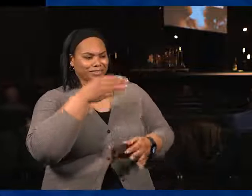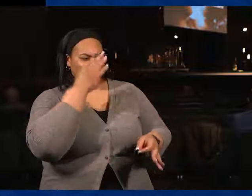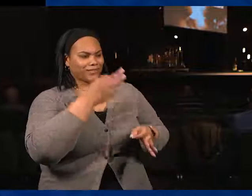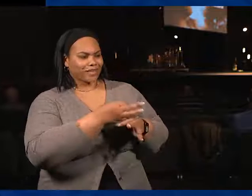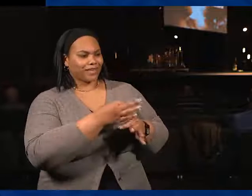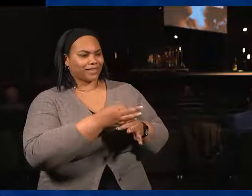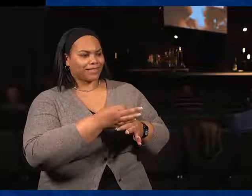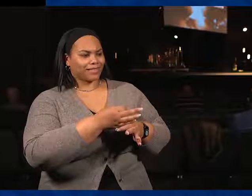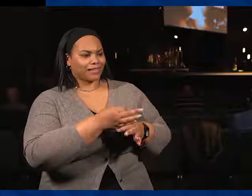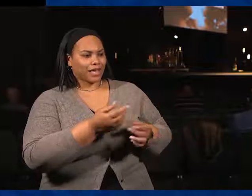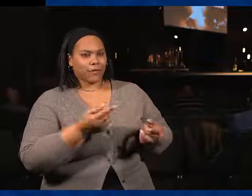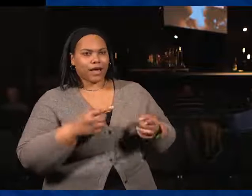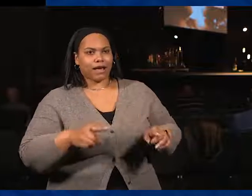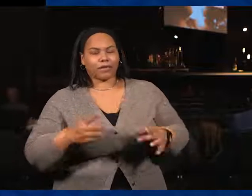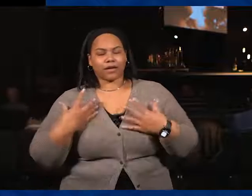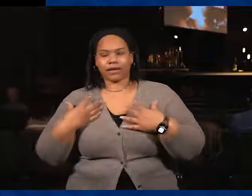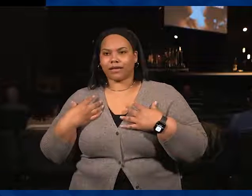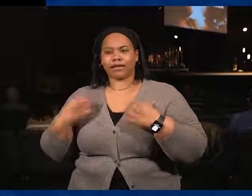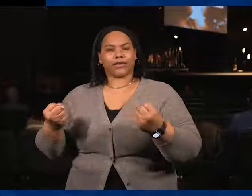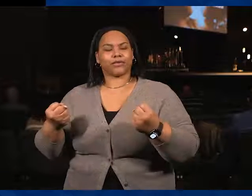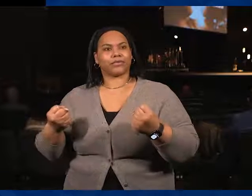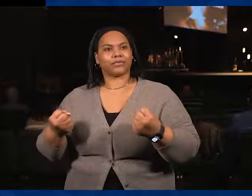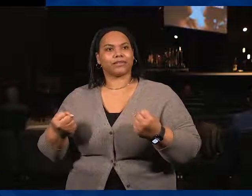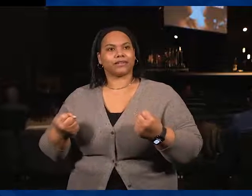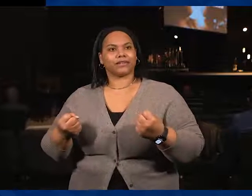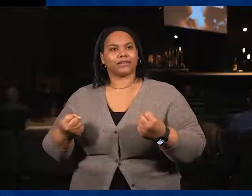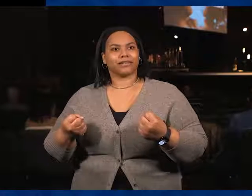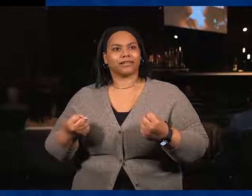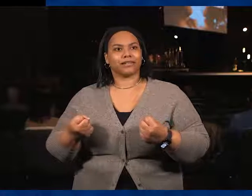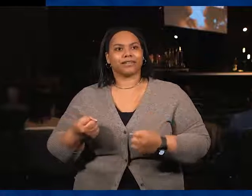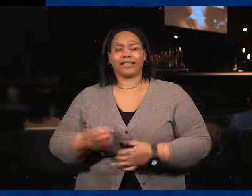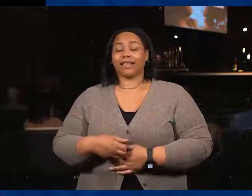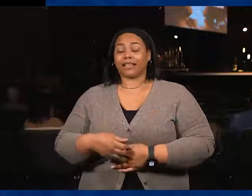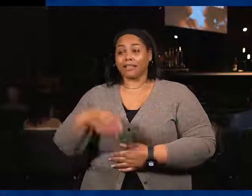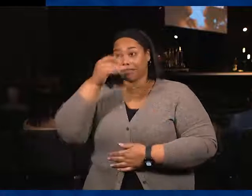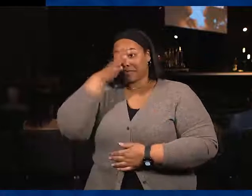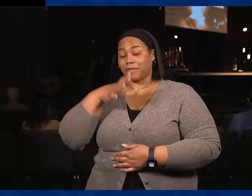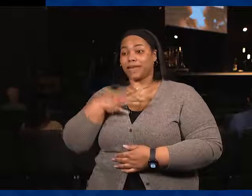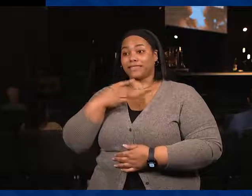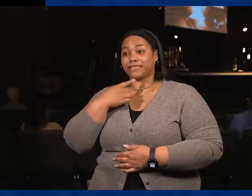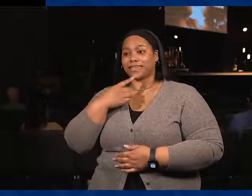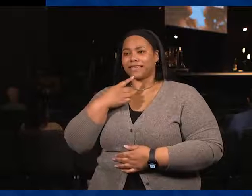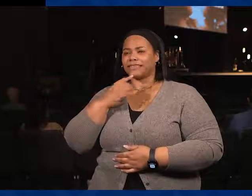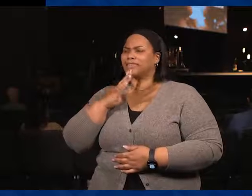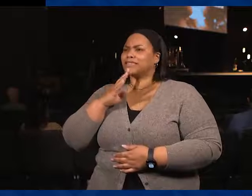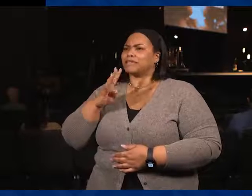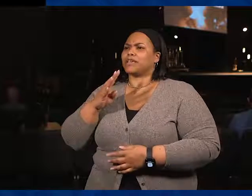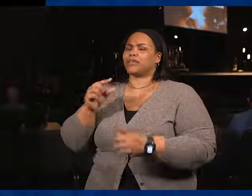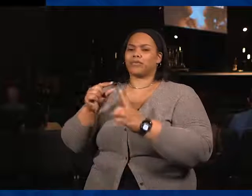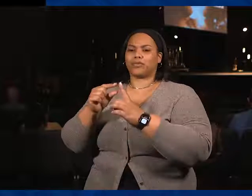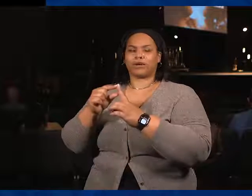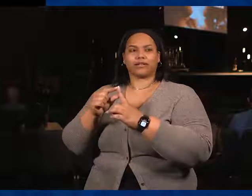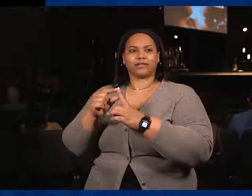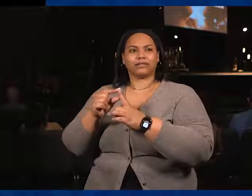boy is healed. The man says, speak a word to heal him, and I know he'll be all right.